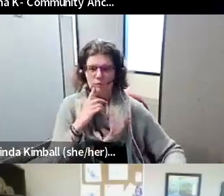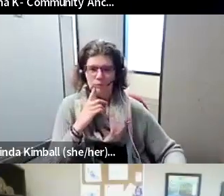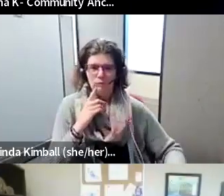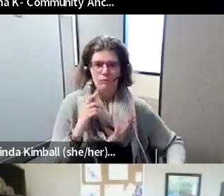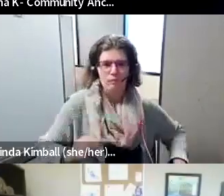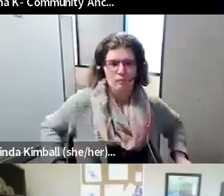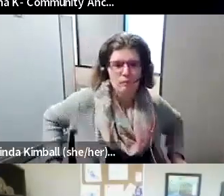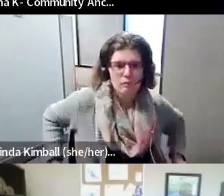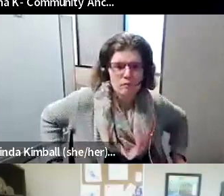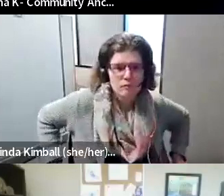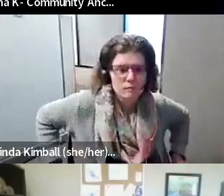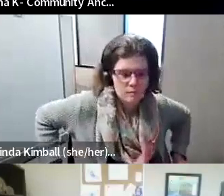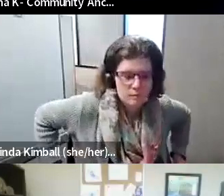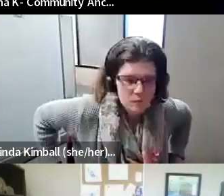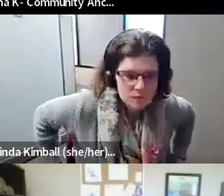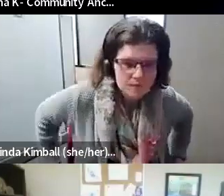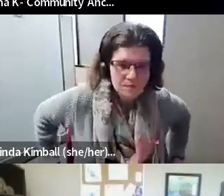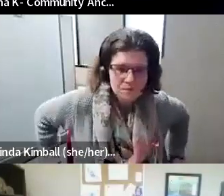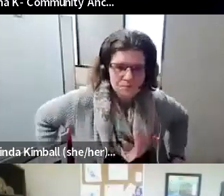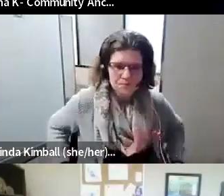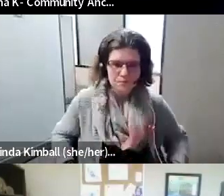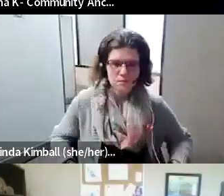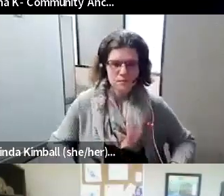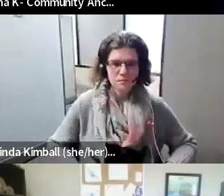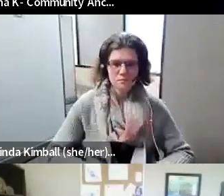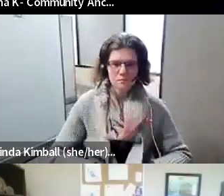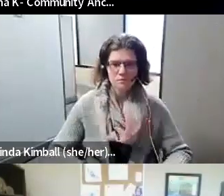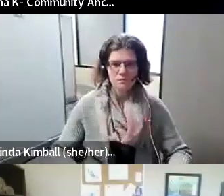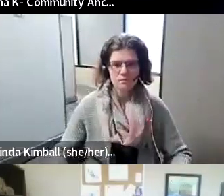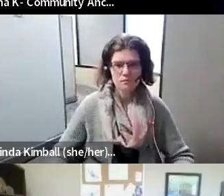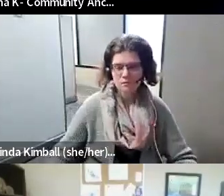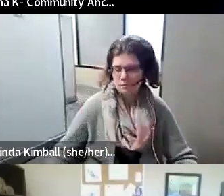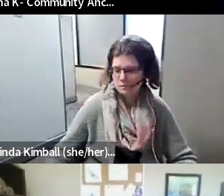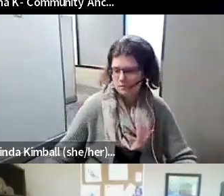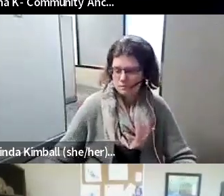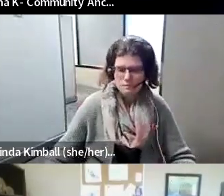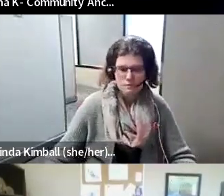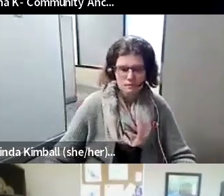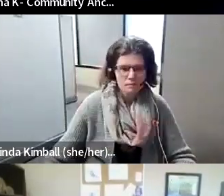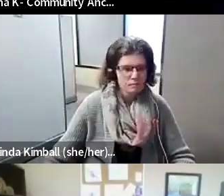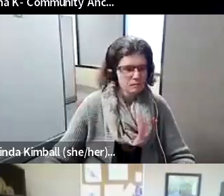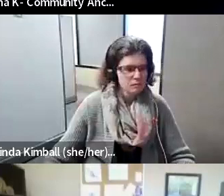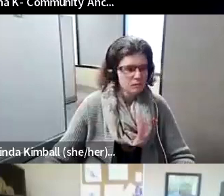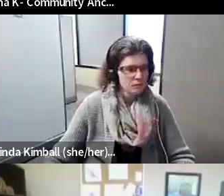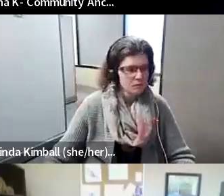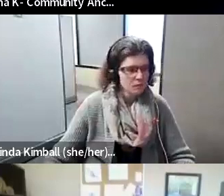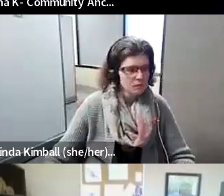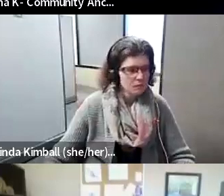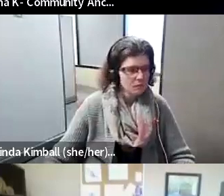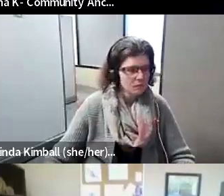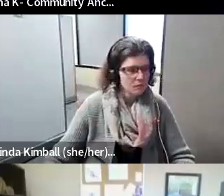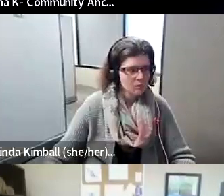the year will be in person. So we do have those, and we'll be updating the calendar online for those as